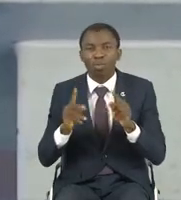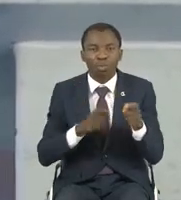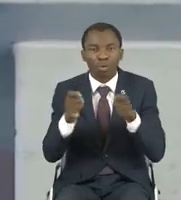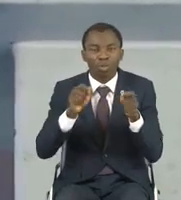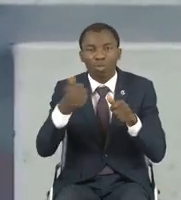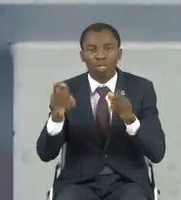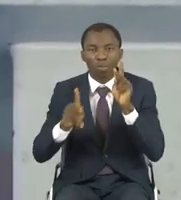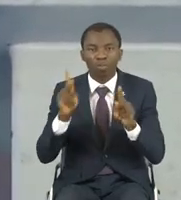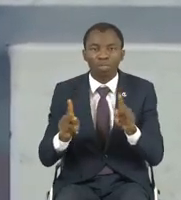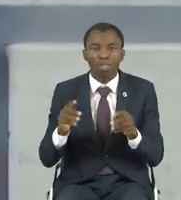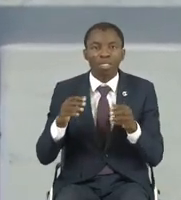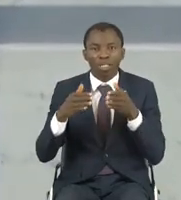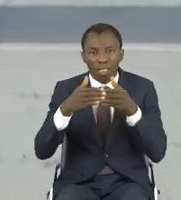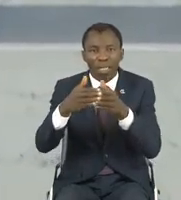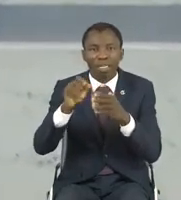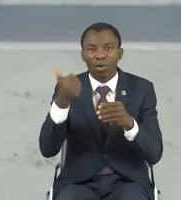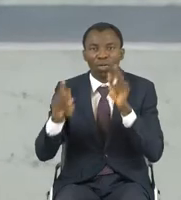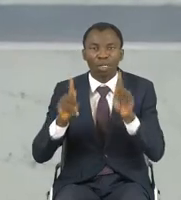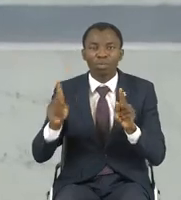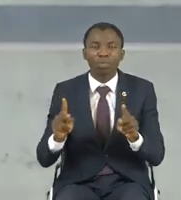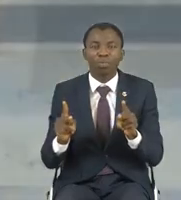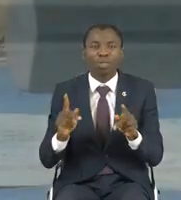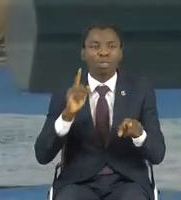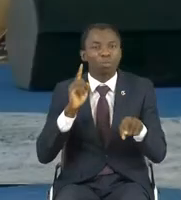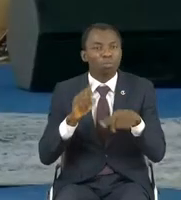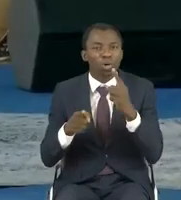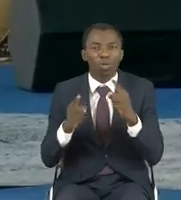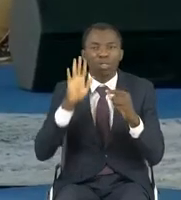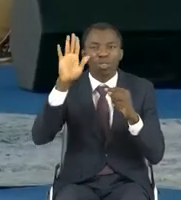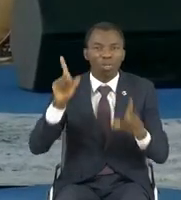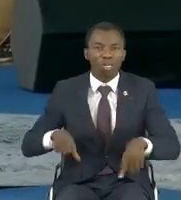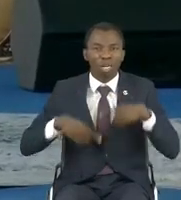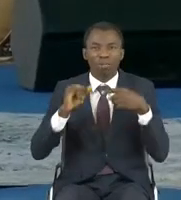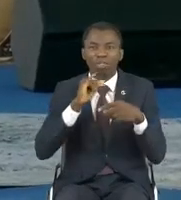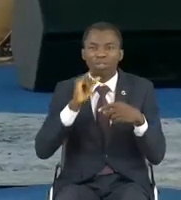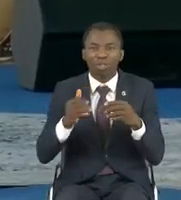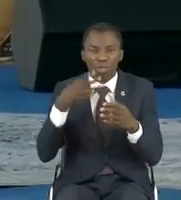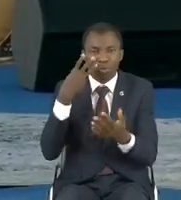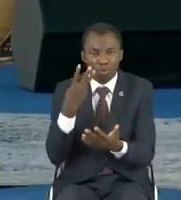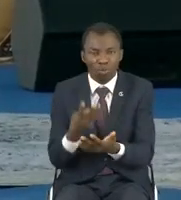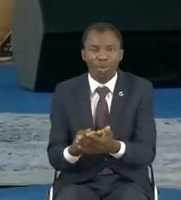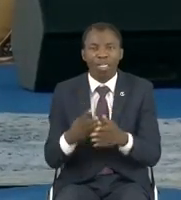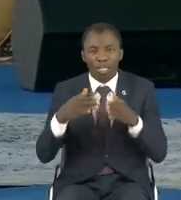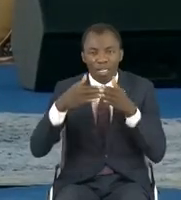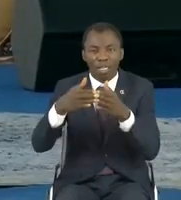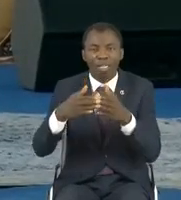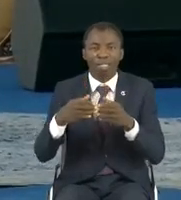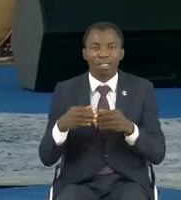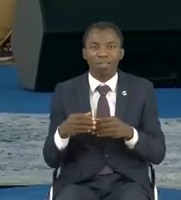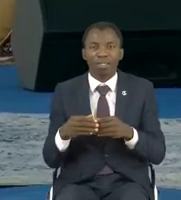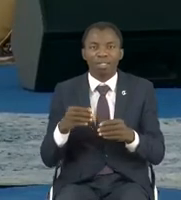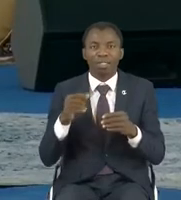people, direct other people, but your life is not well directed yet. You